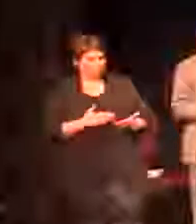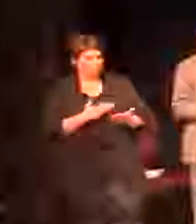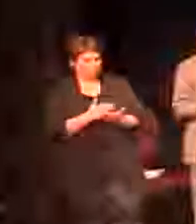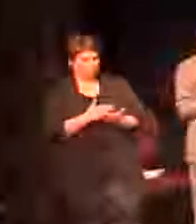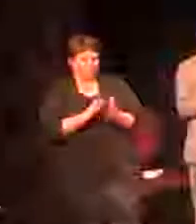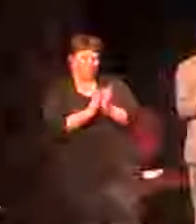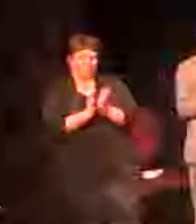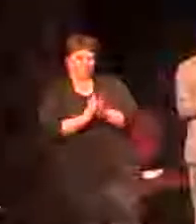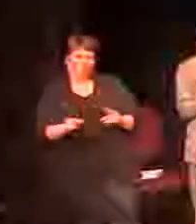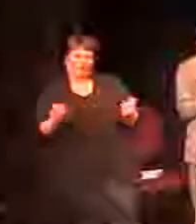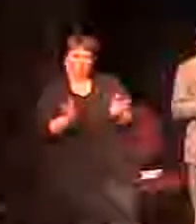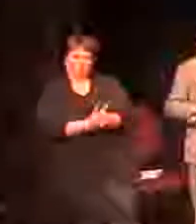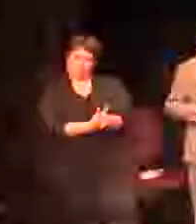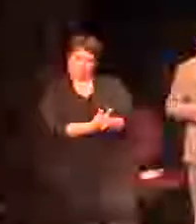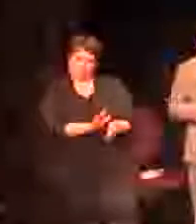think it's